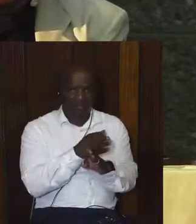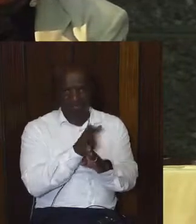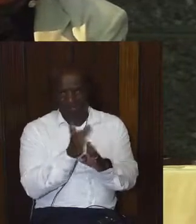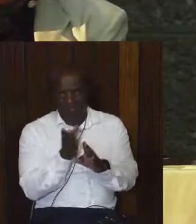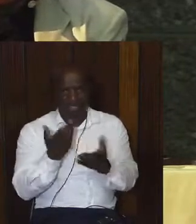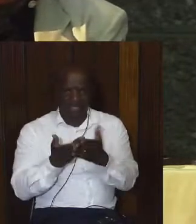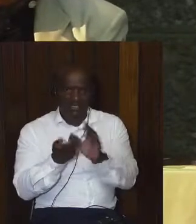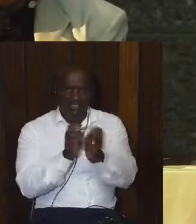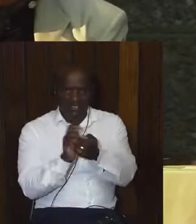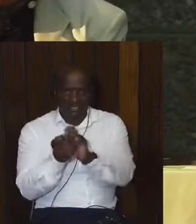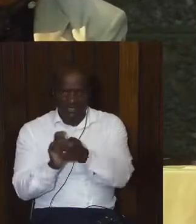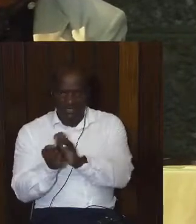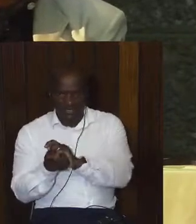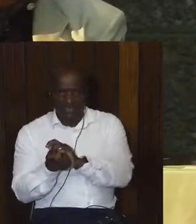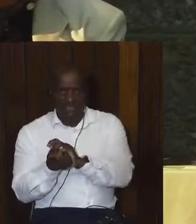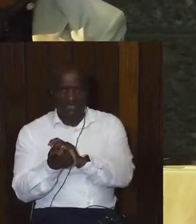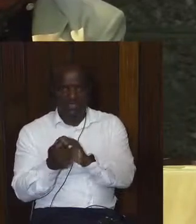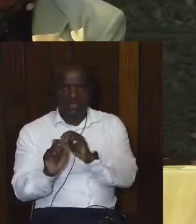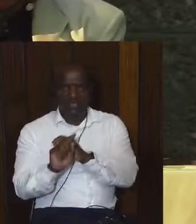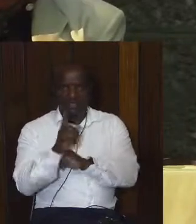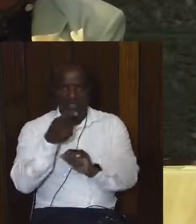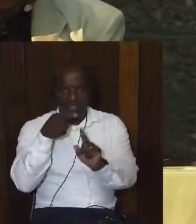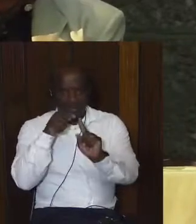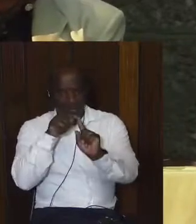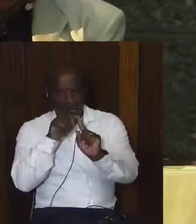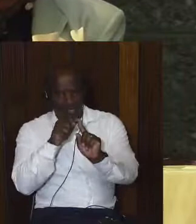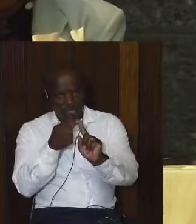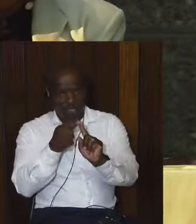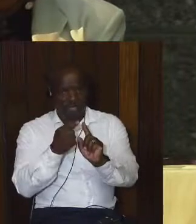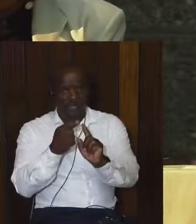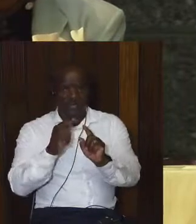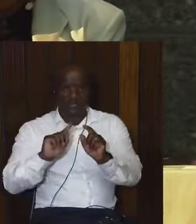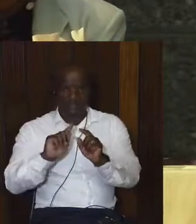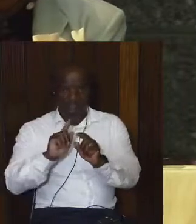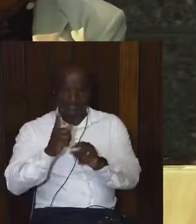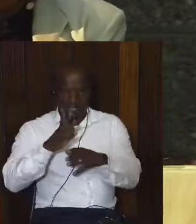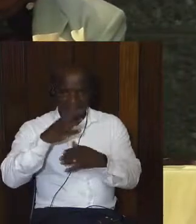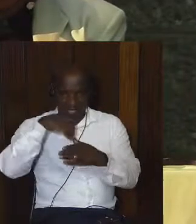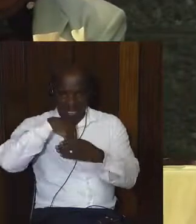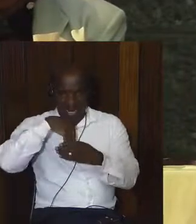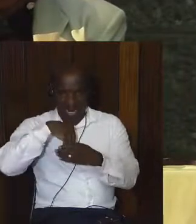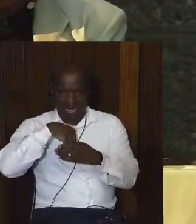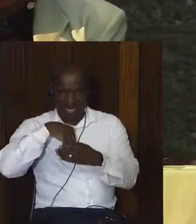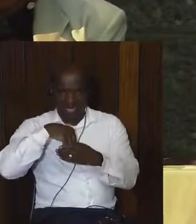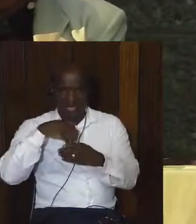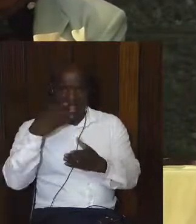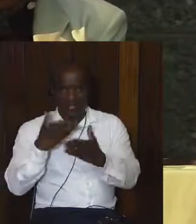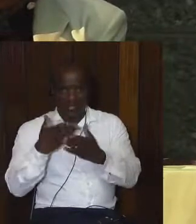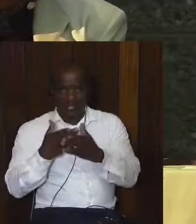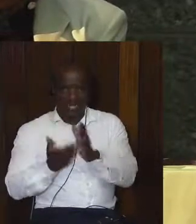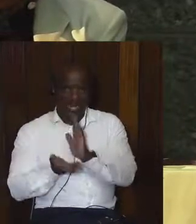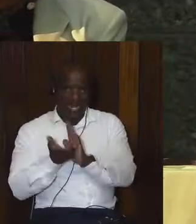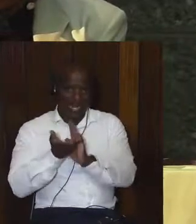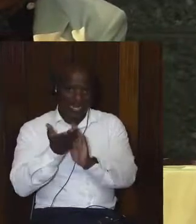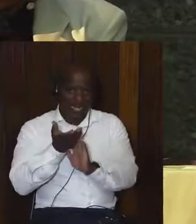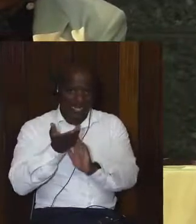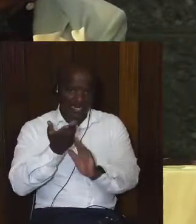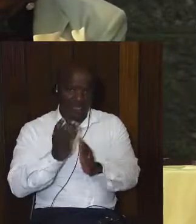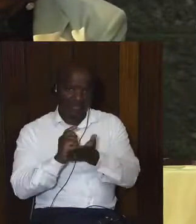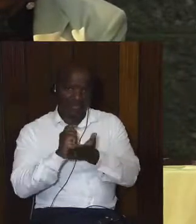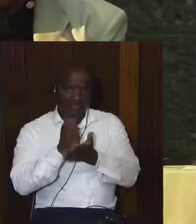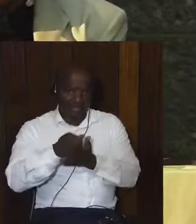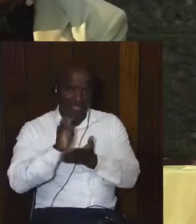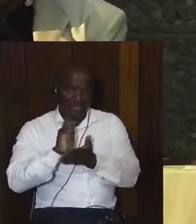the budget. So the first point of call, Chair, would be to look internally, and if you have increased your expenditure to such an